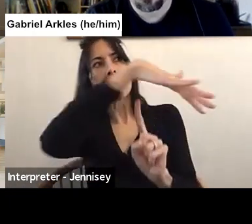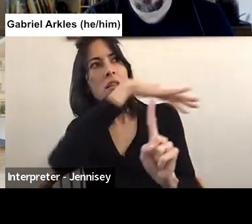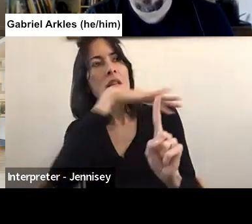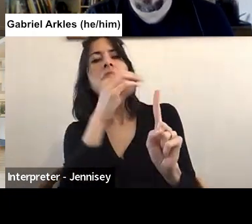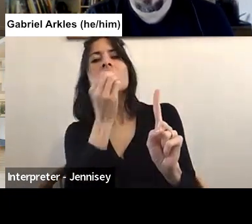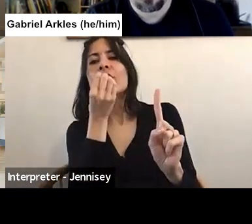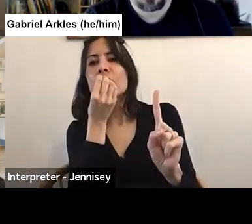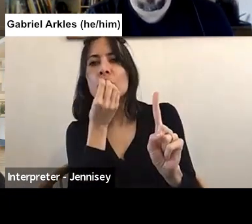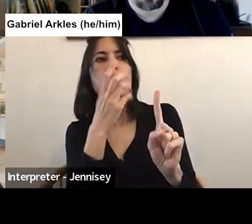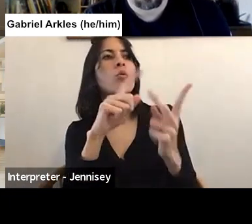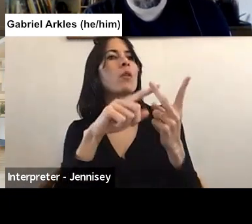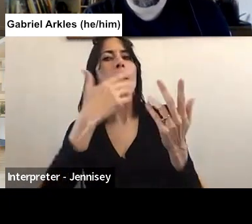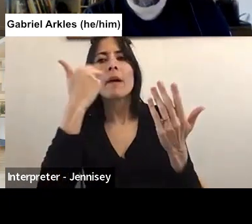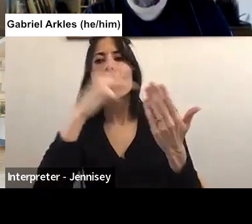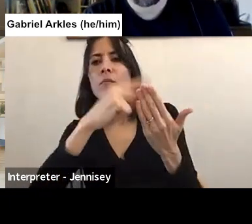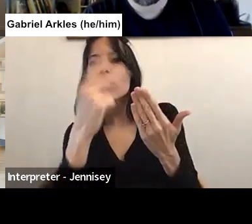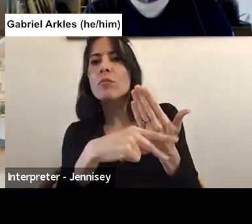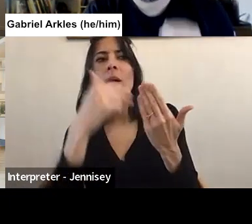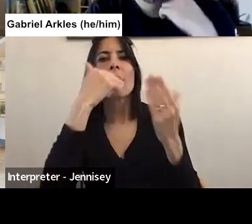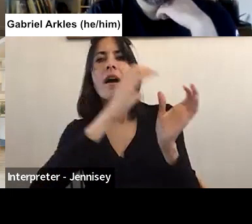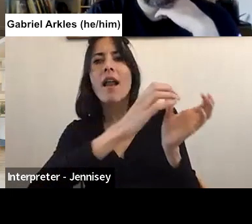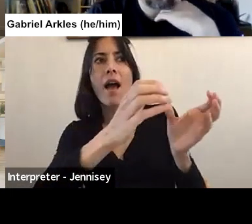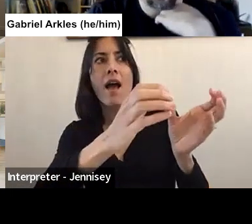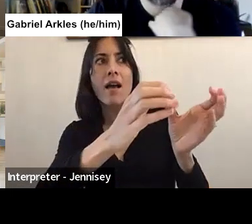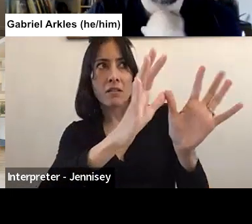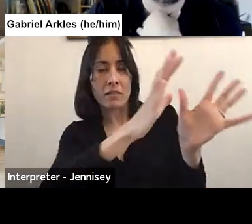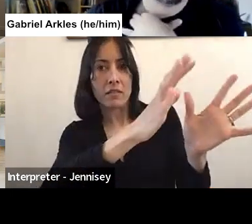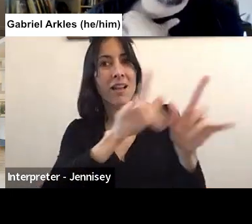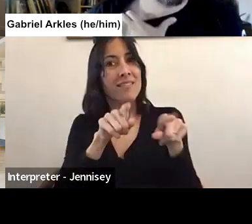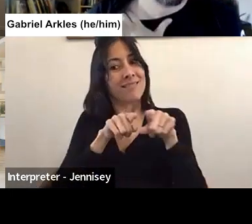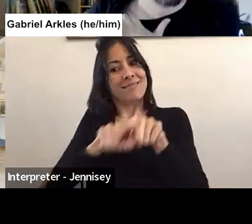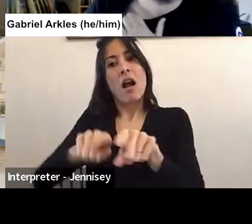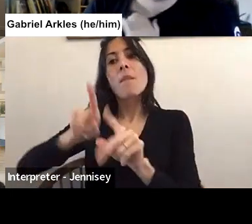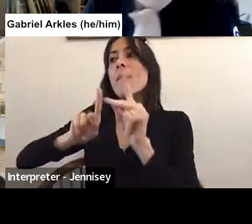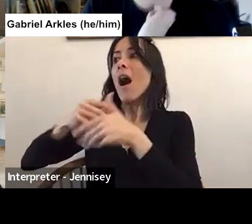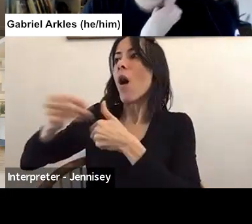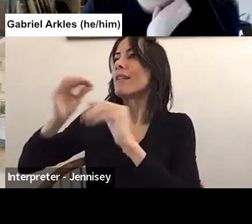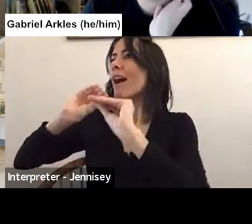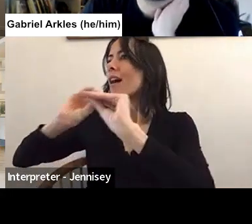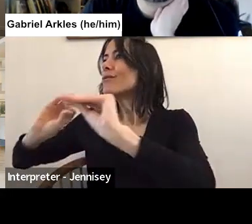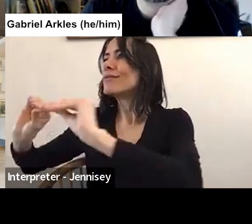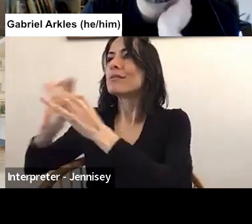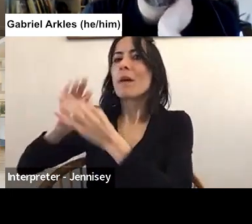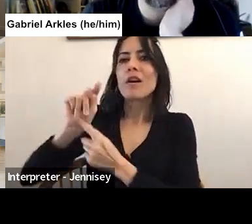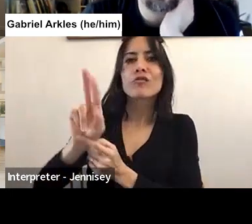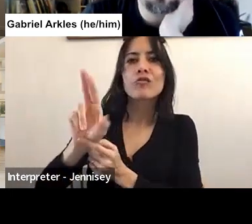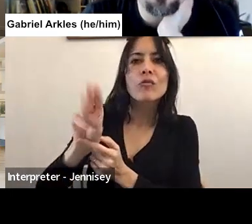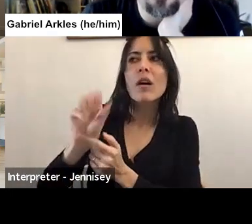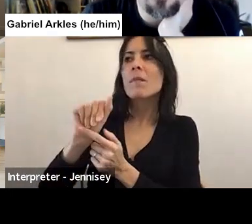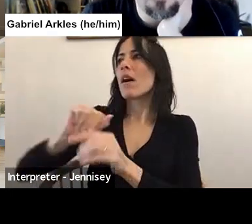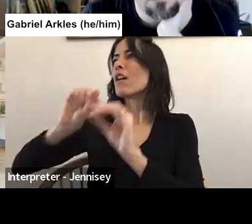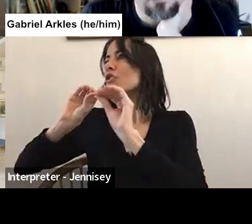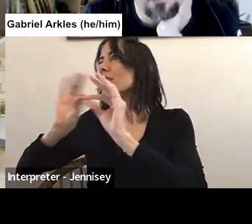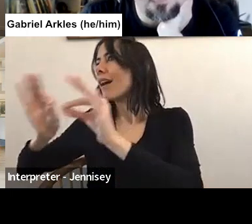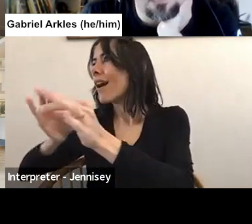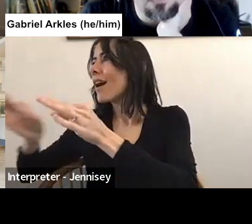same time, those on the outside are doing that work to create alternatives, to educate people about trauma, to educate them about the different oppressions that